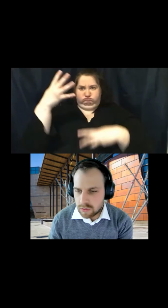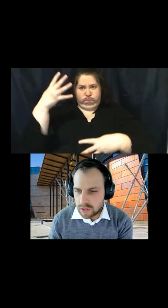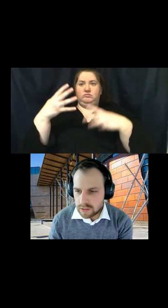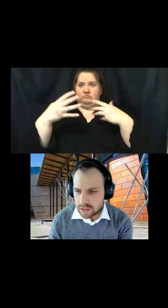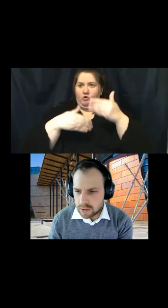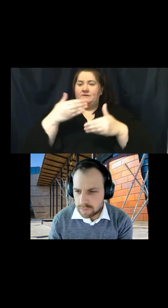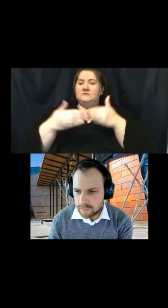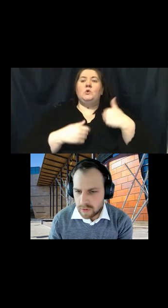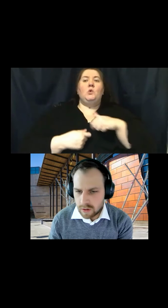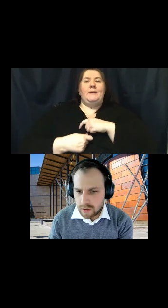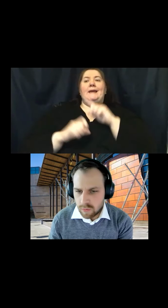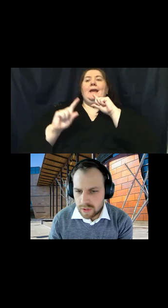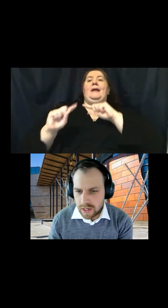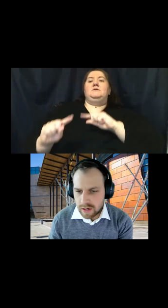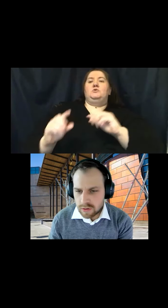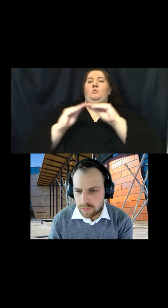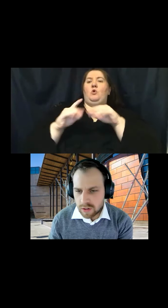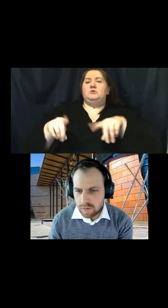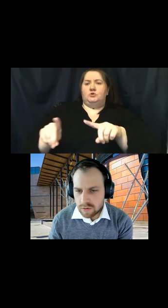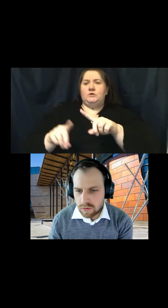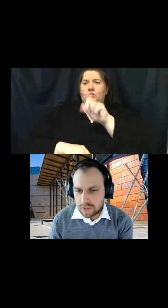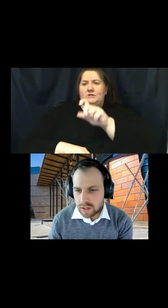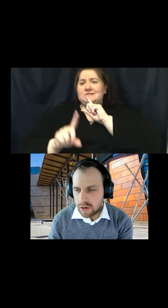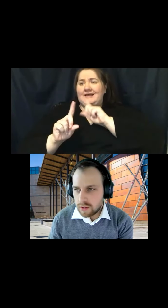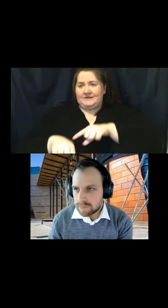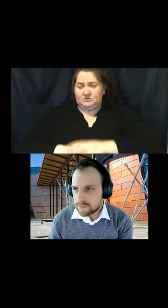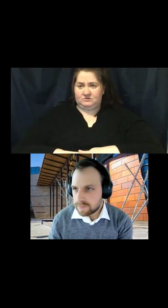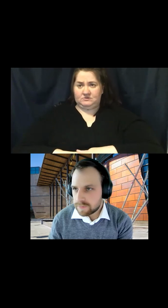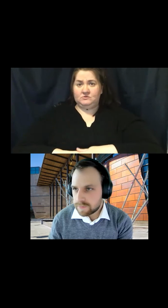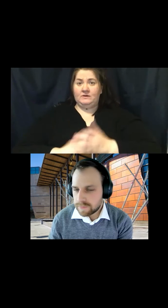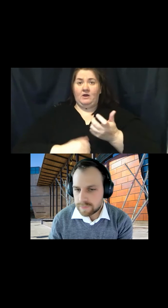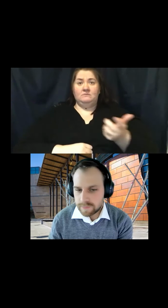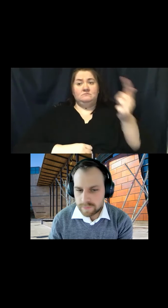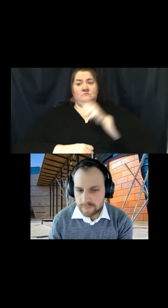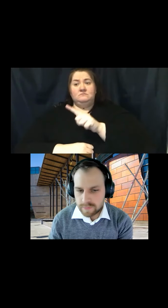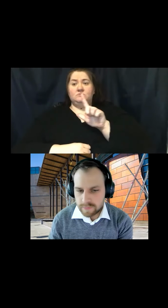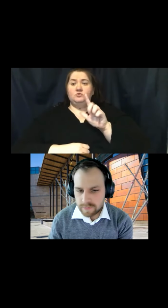during the Q&A session. With that, I'll turn it back over to Lauren with King County.